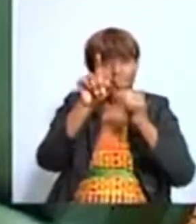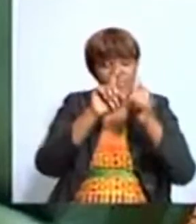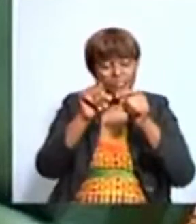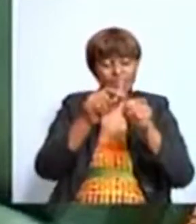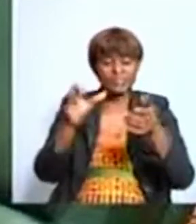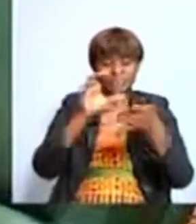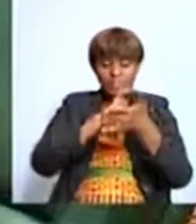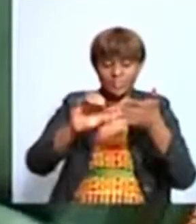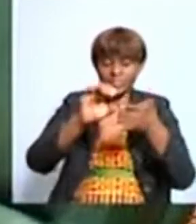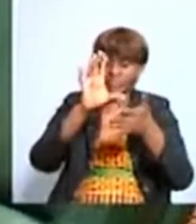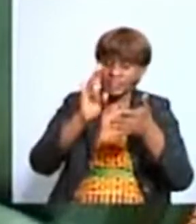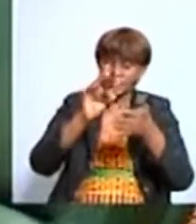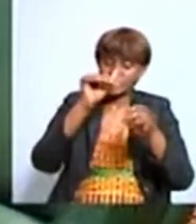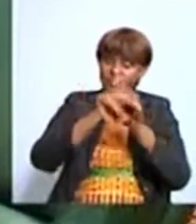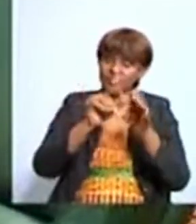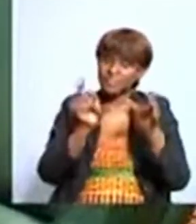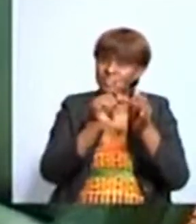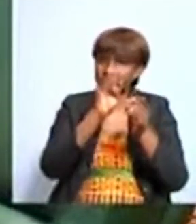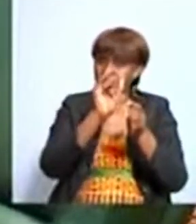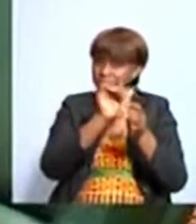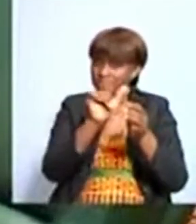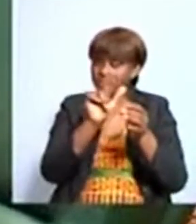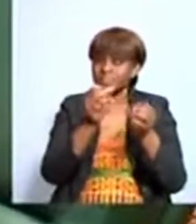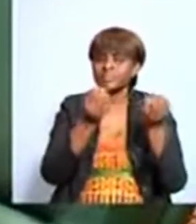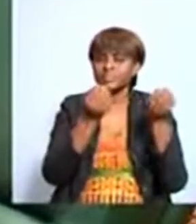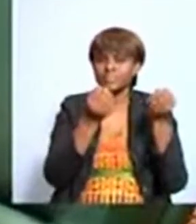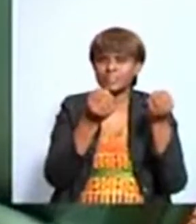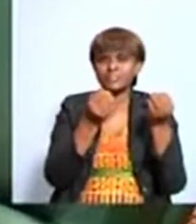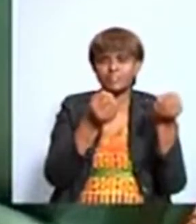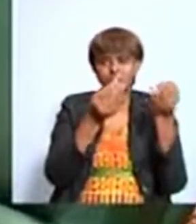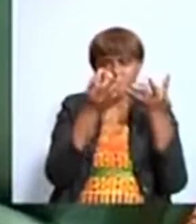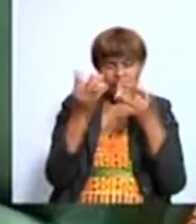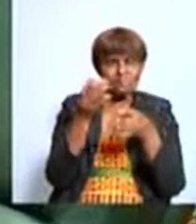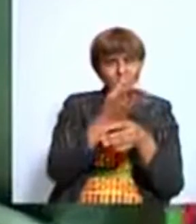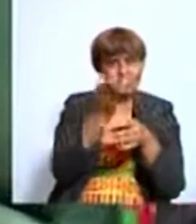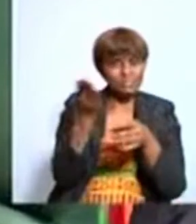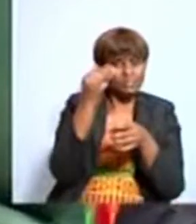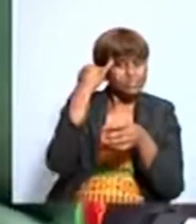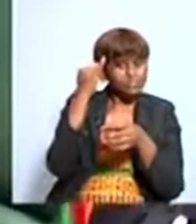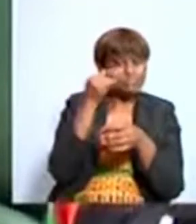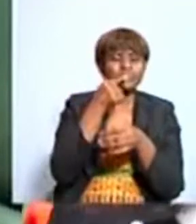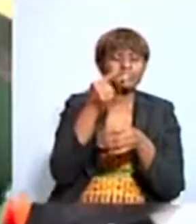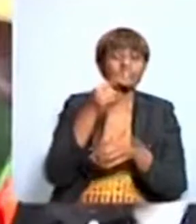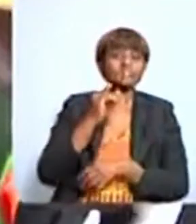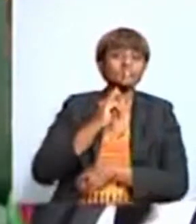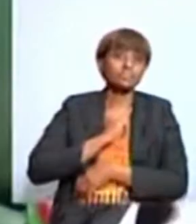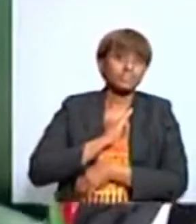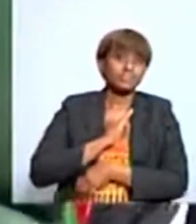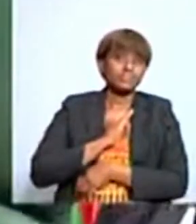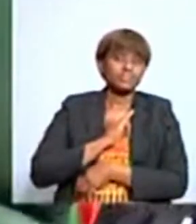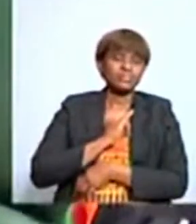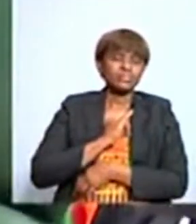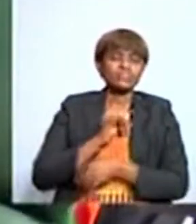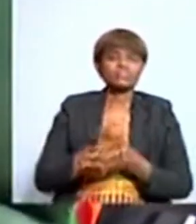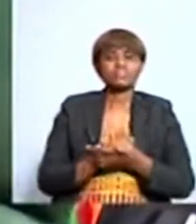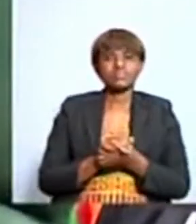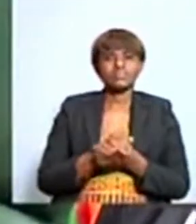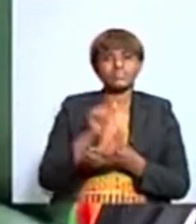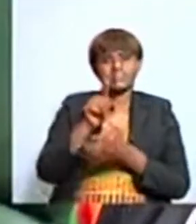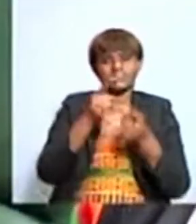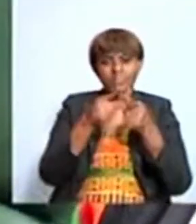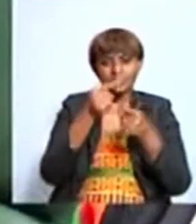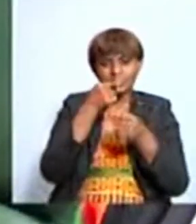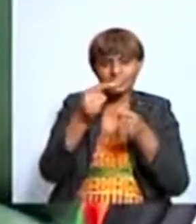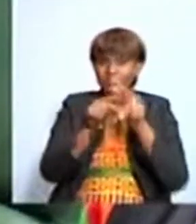7 as amended stands part of the bill. As many are of that opinion say aye. Of the